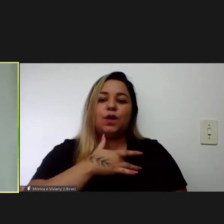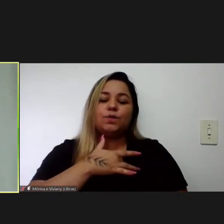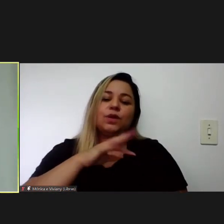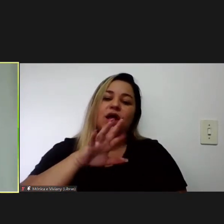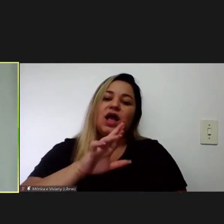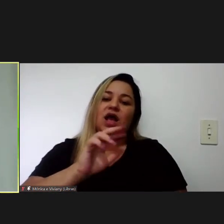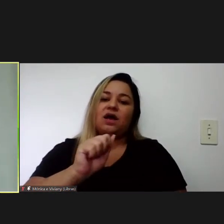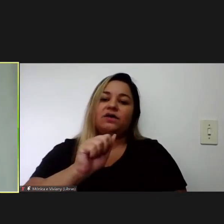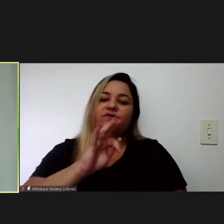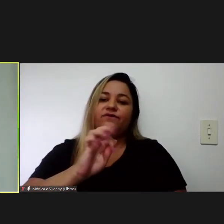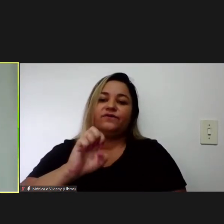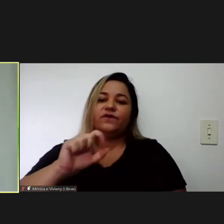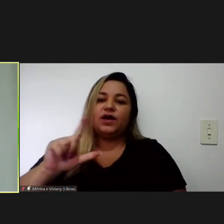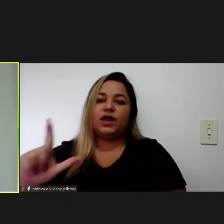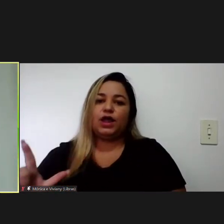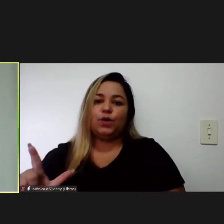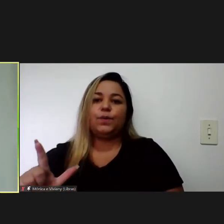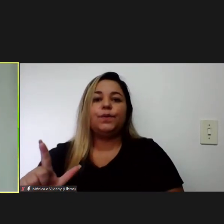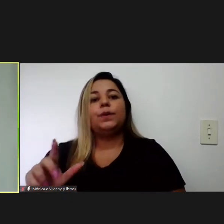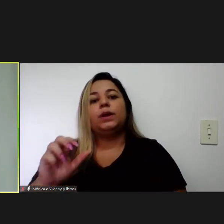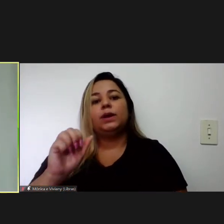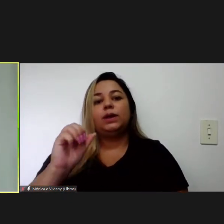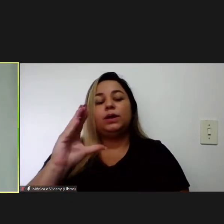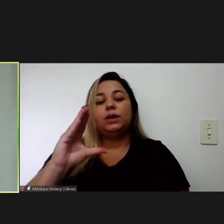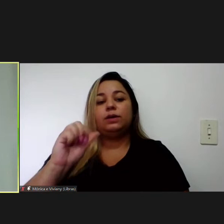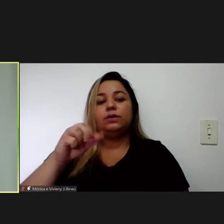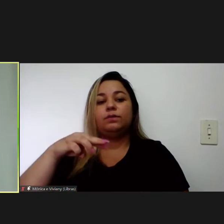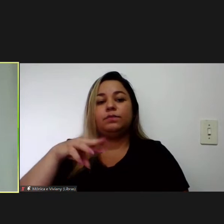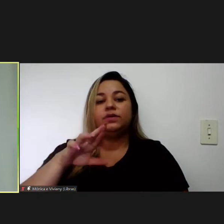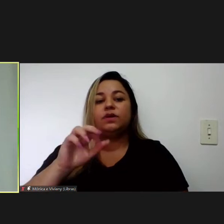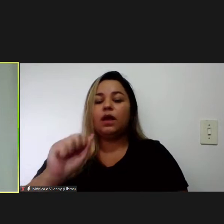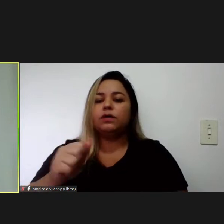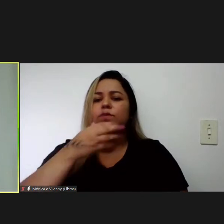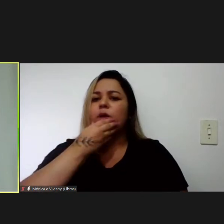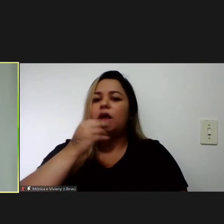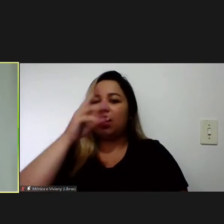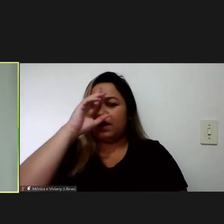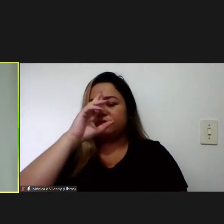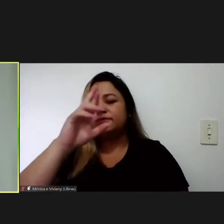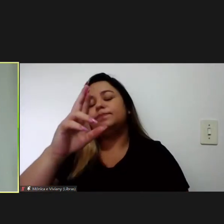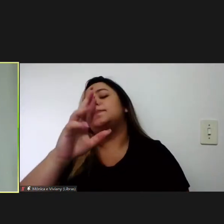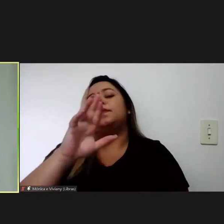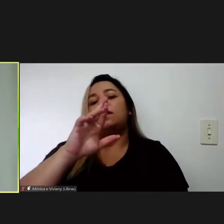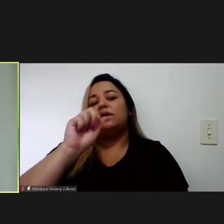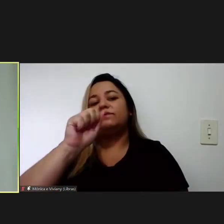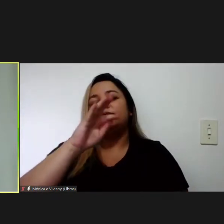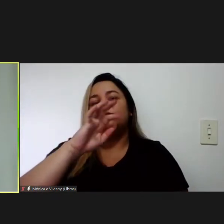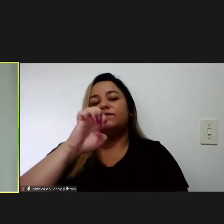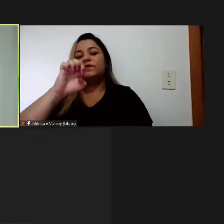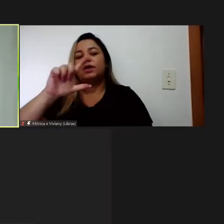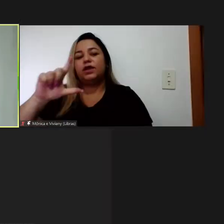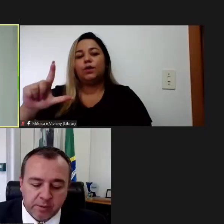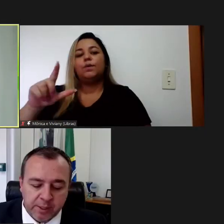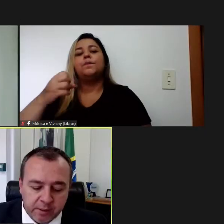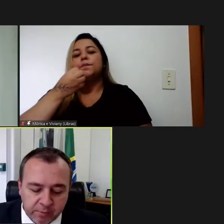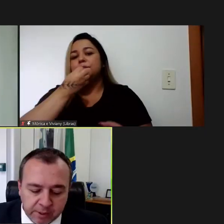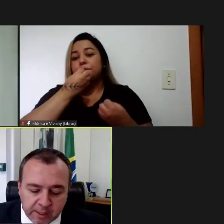in Brazil, Rafael Câmara Medeiros Parente. Mr. Rafael, welcome.